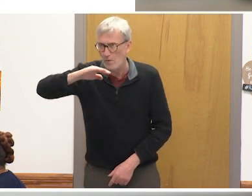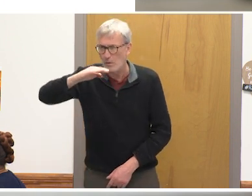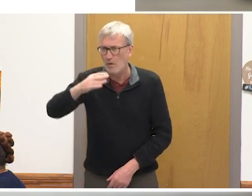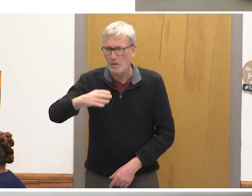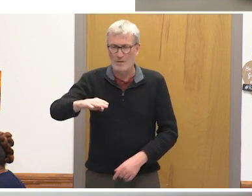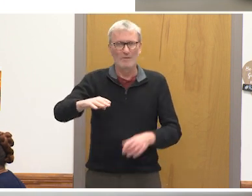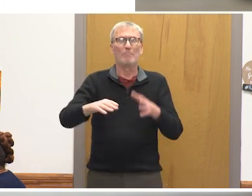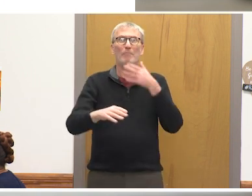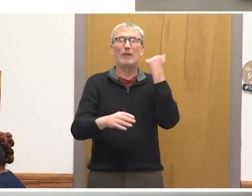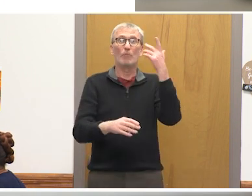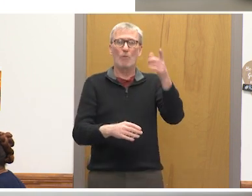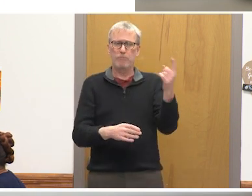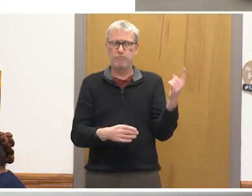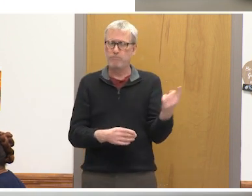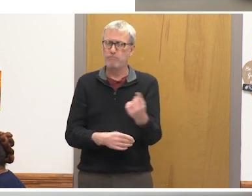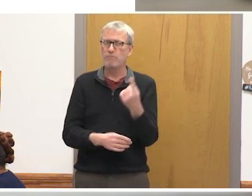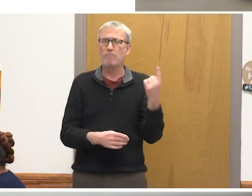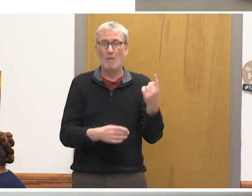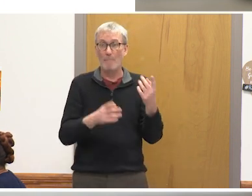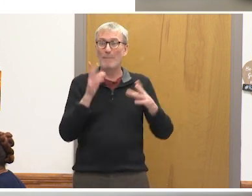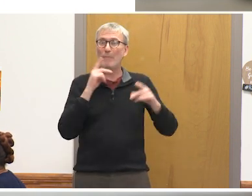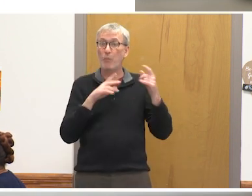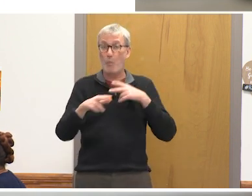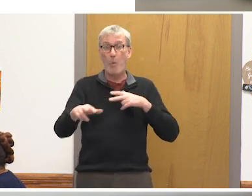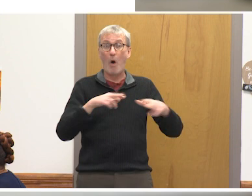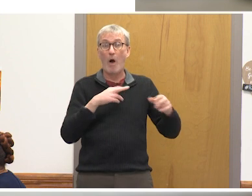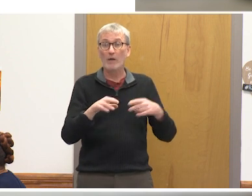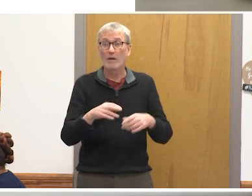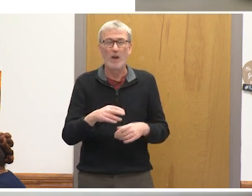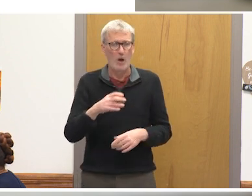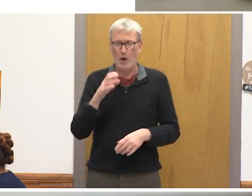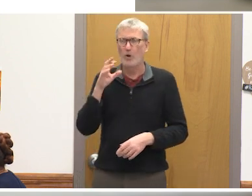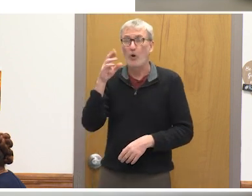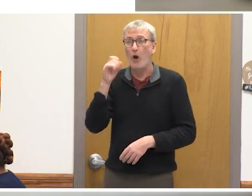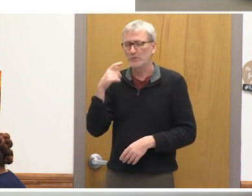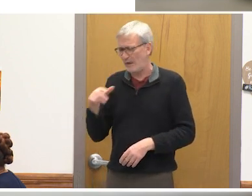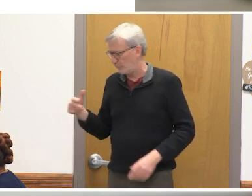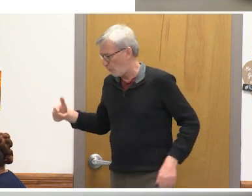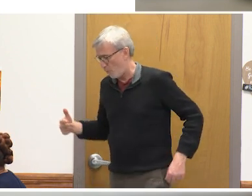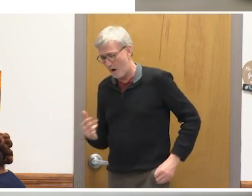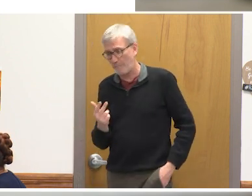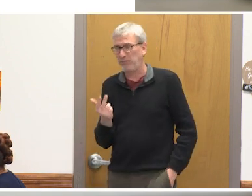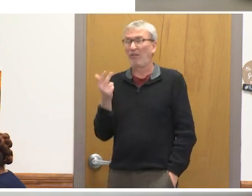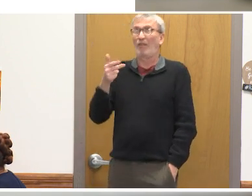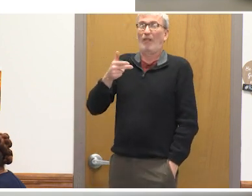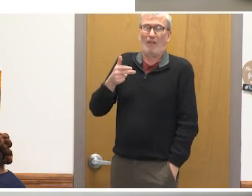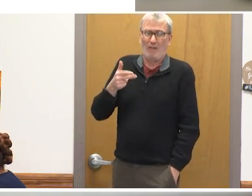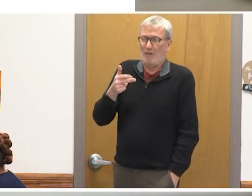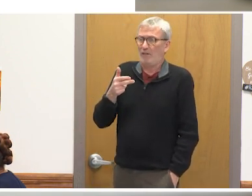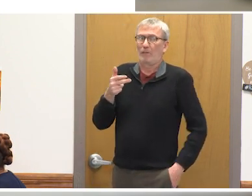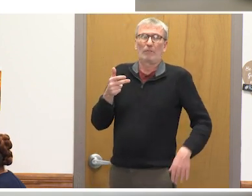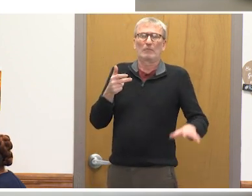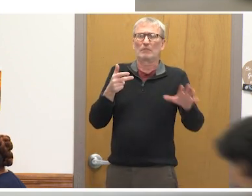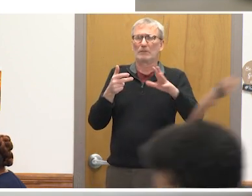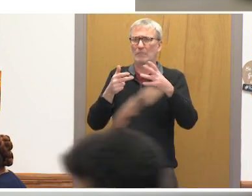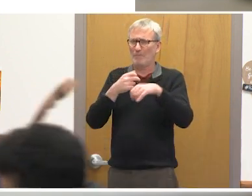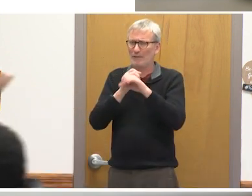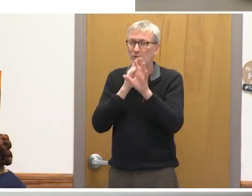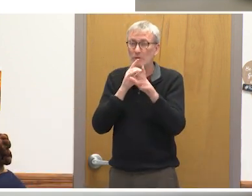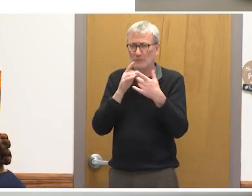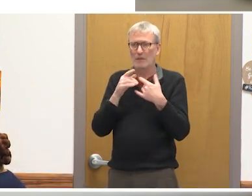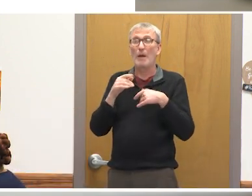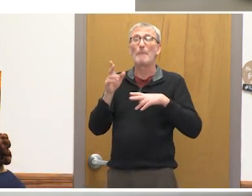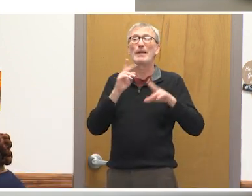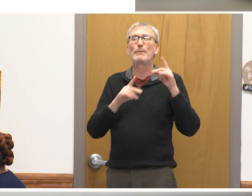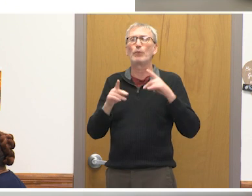priority pedestrian zone that raises up vehicles to the same elevation as pedestrians to make sure that pedestrians have